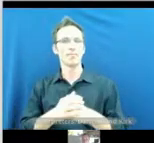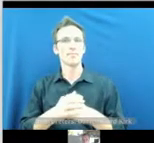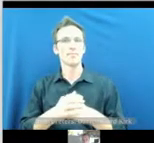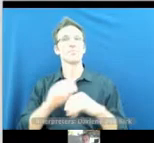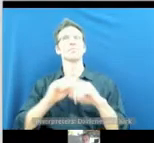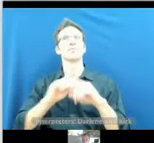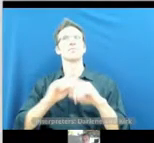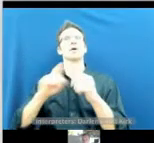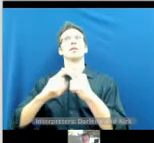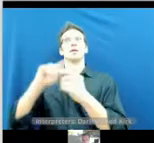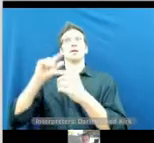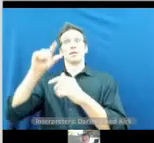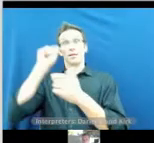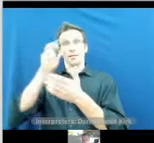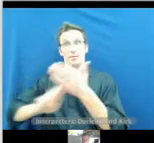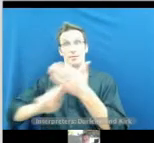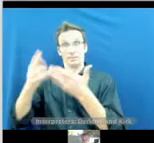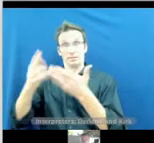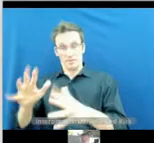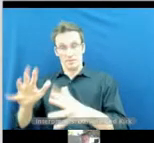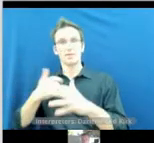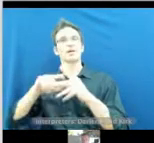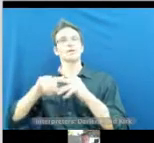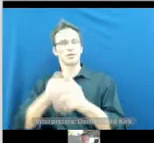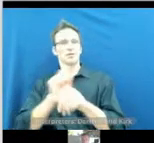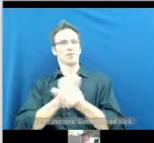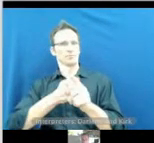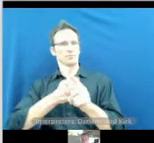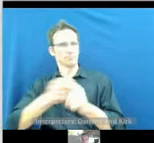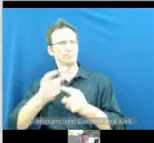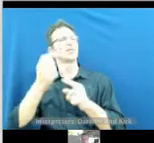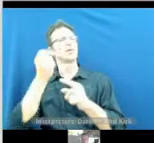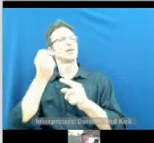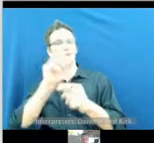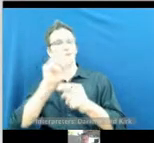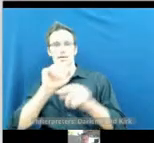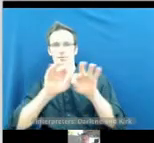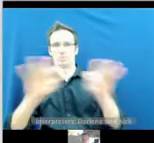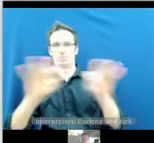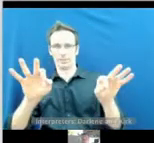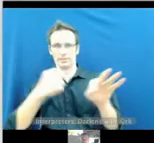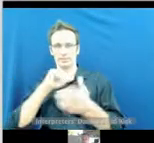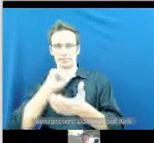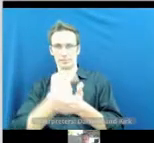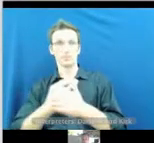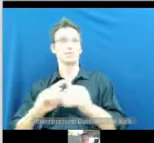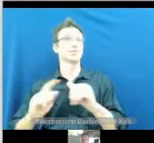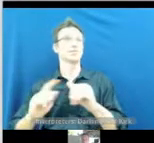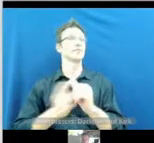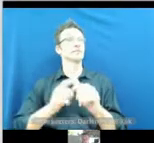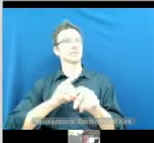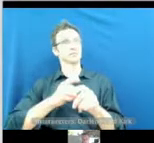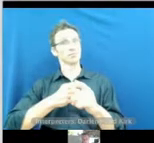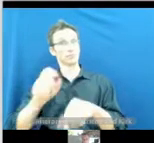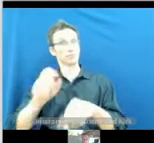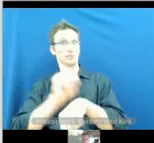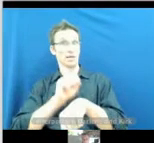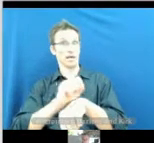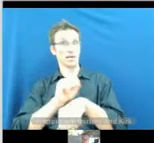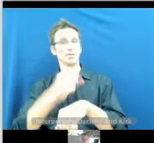started my career, as I graduated with my master's degree, my first career job was at Helen Keller National